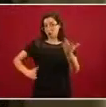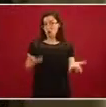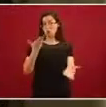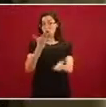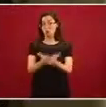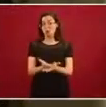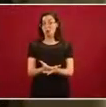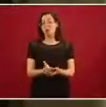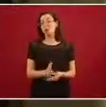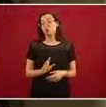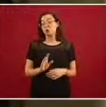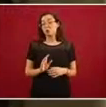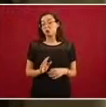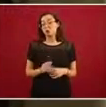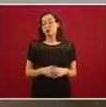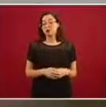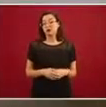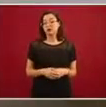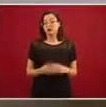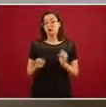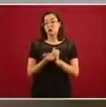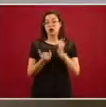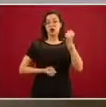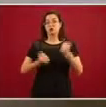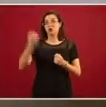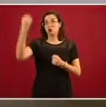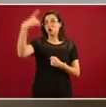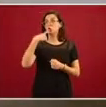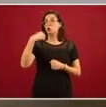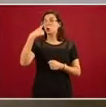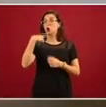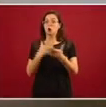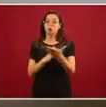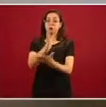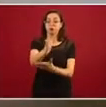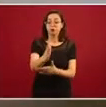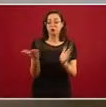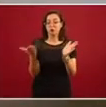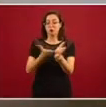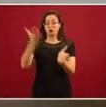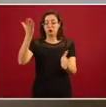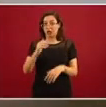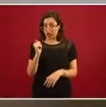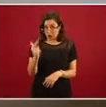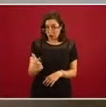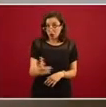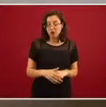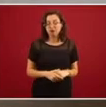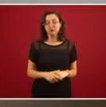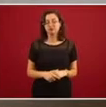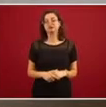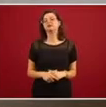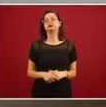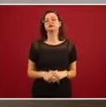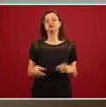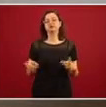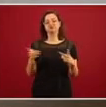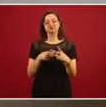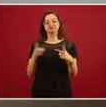transmission states? For example, have you contemplated fines, for example, like running through a red